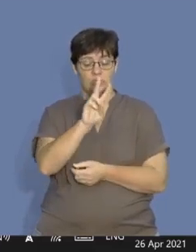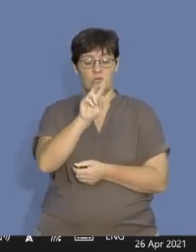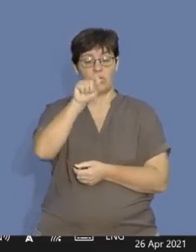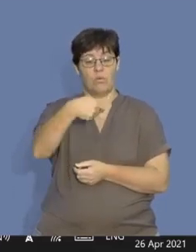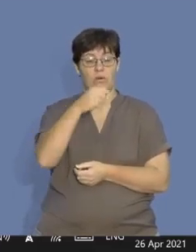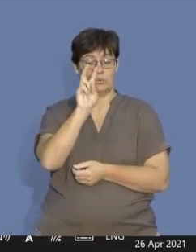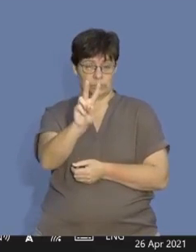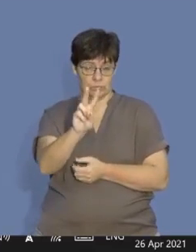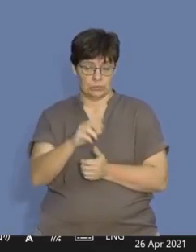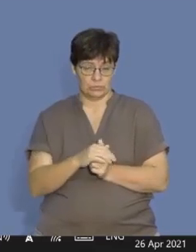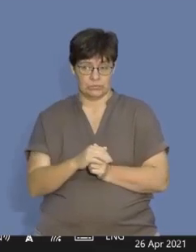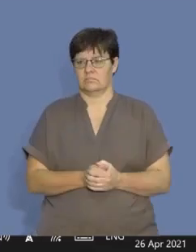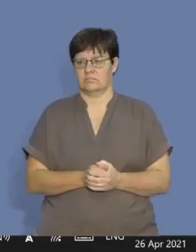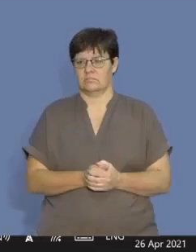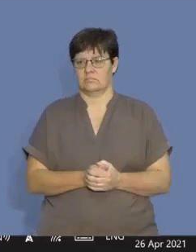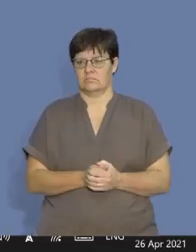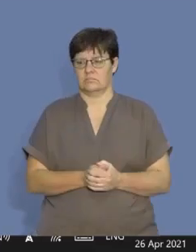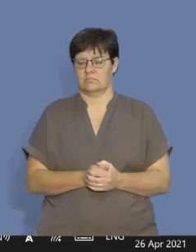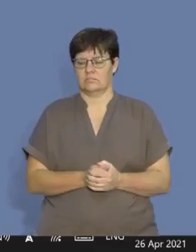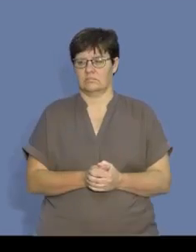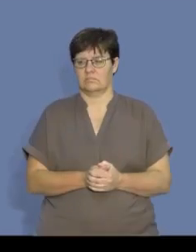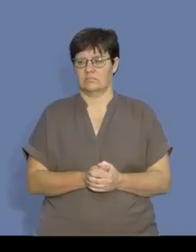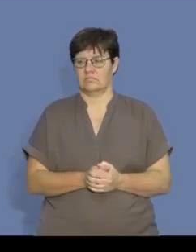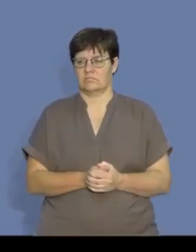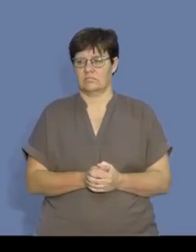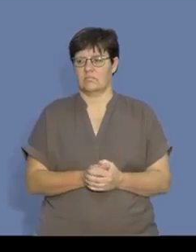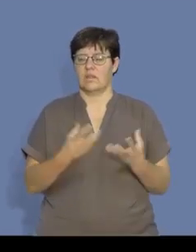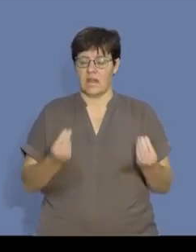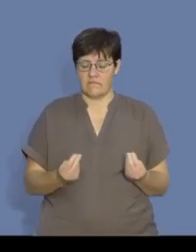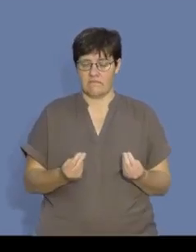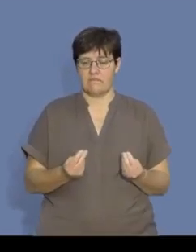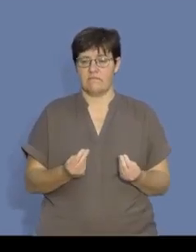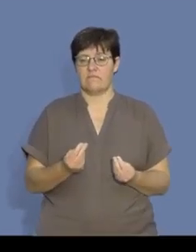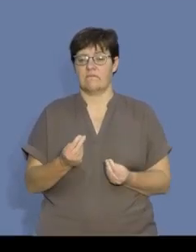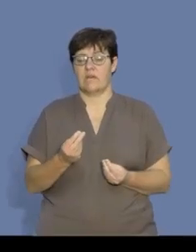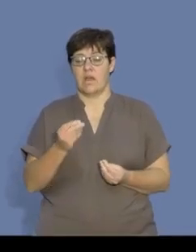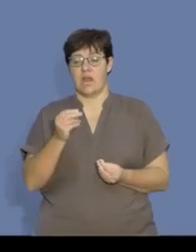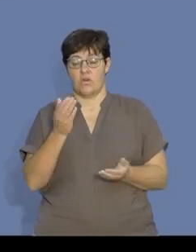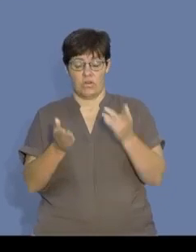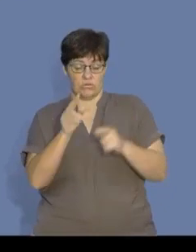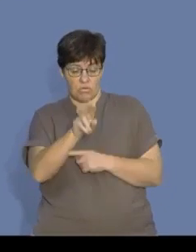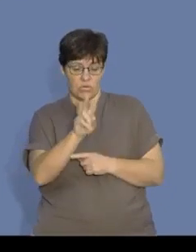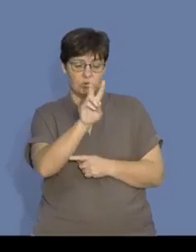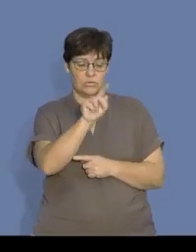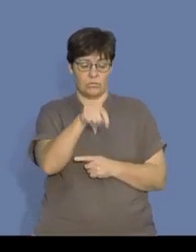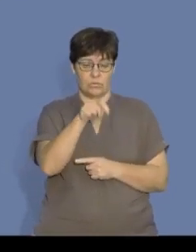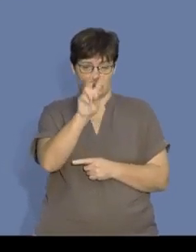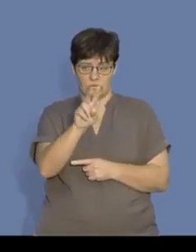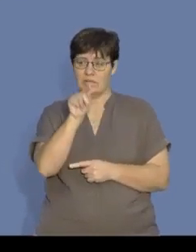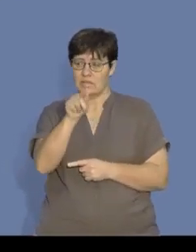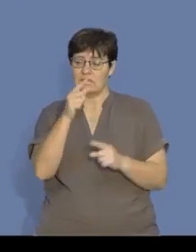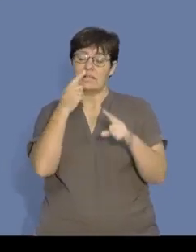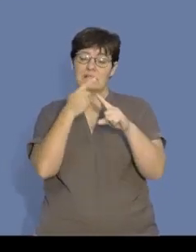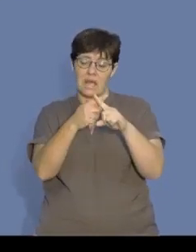is 2,2. Right, so we're getting the ratio of 2.2, and we're